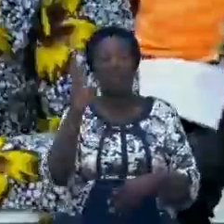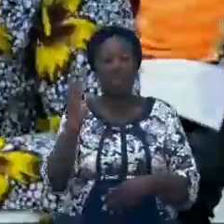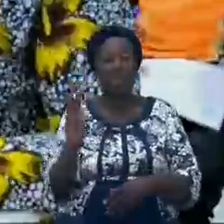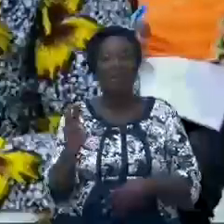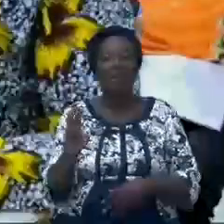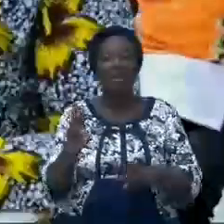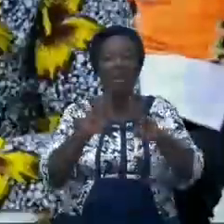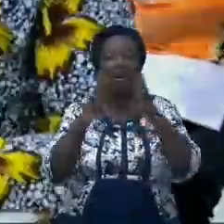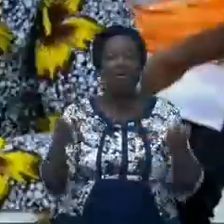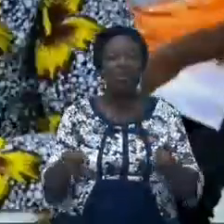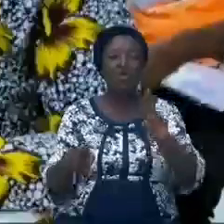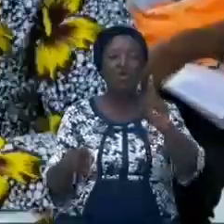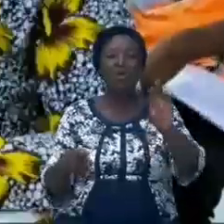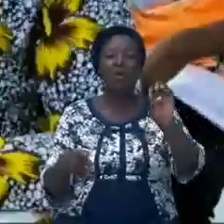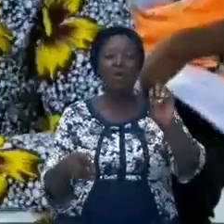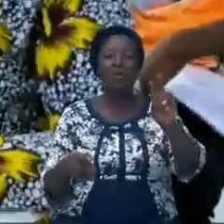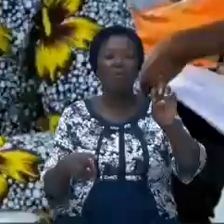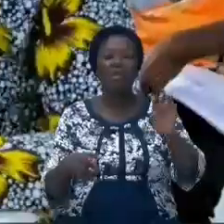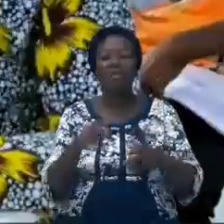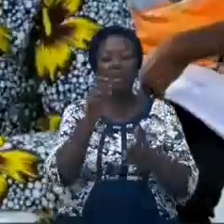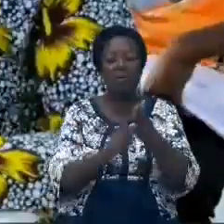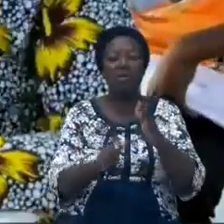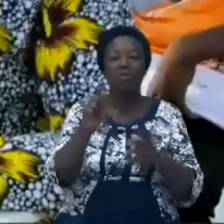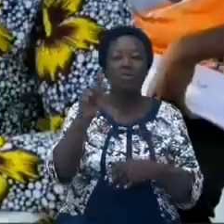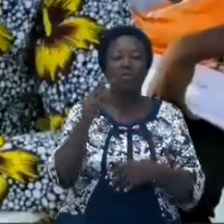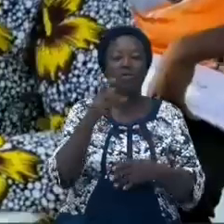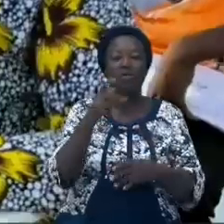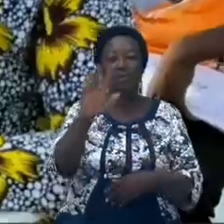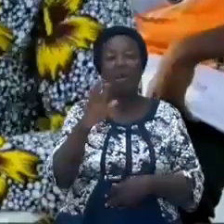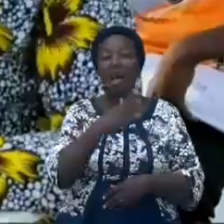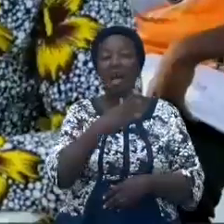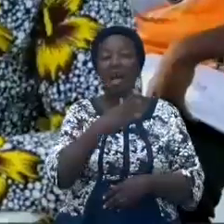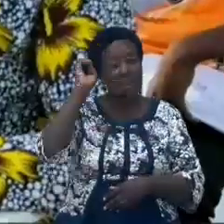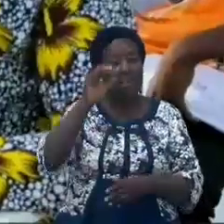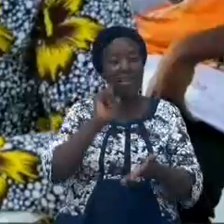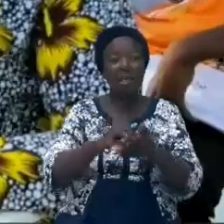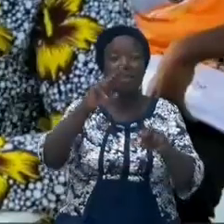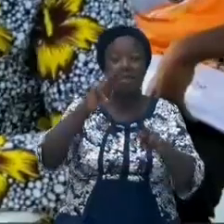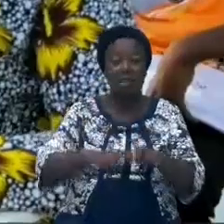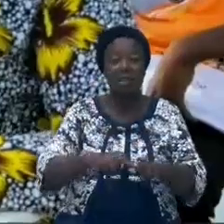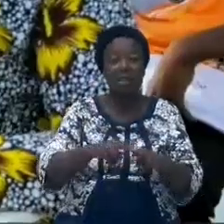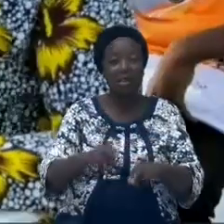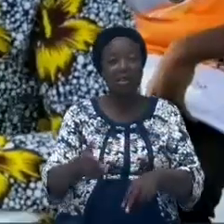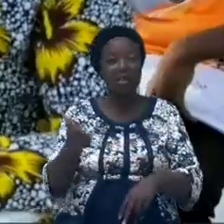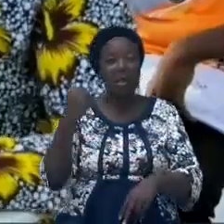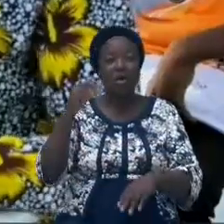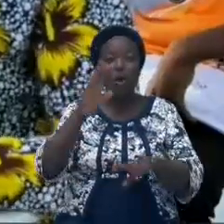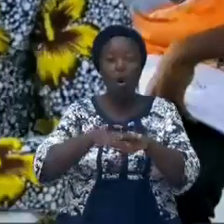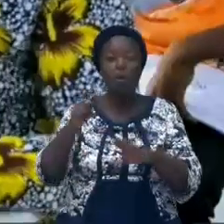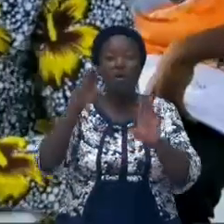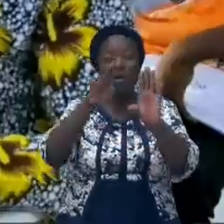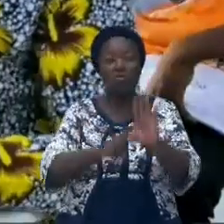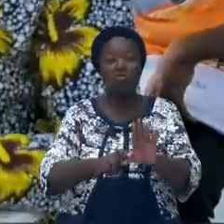part of verse 6. Look at it. Revelation chapter 21, verse 5, and he that